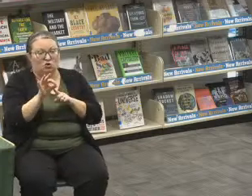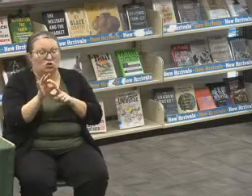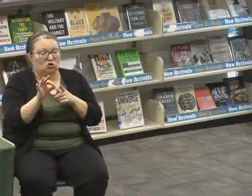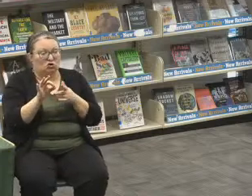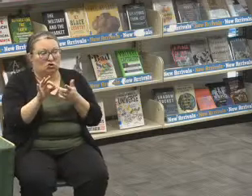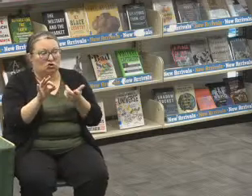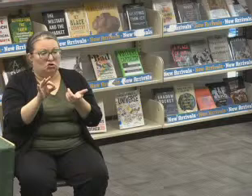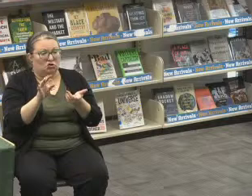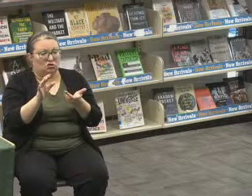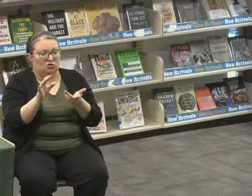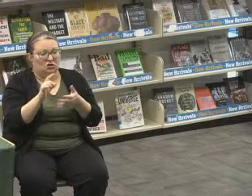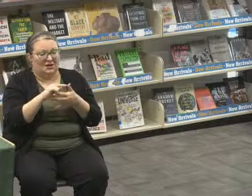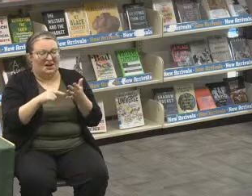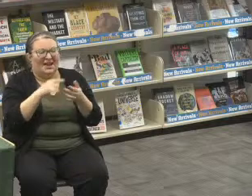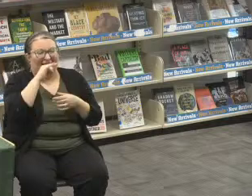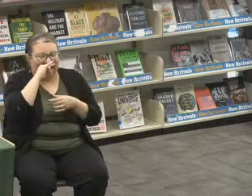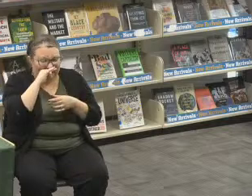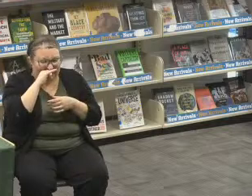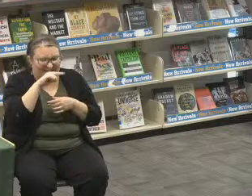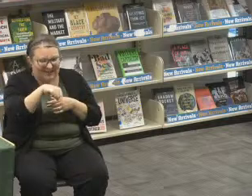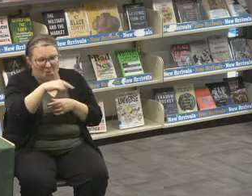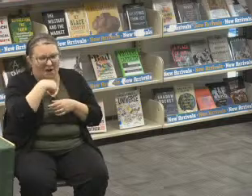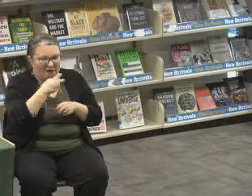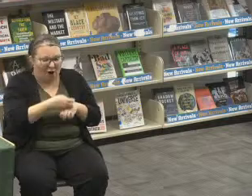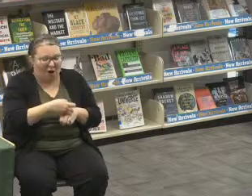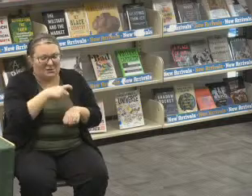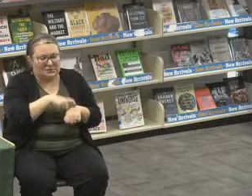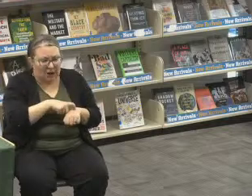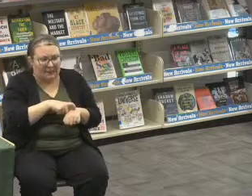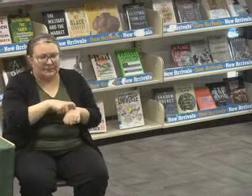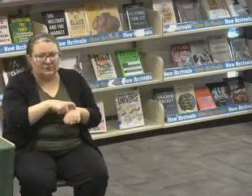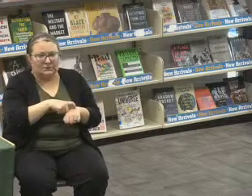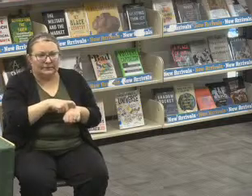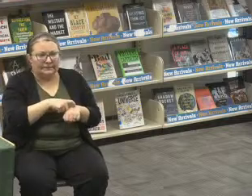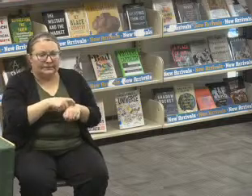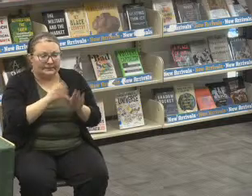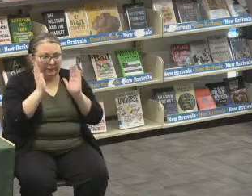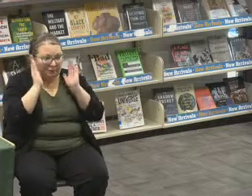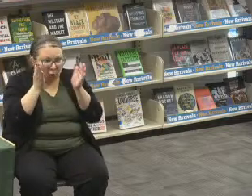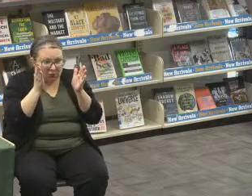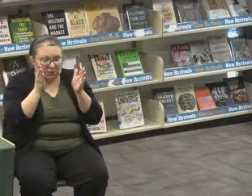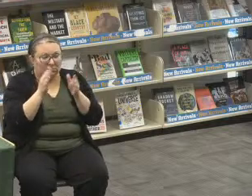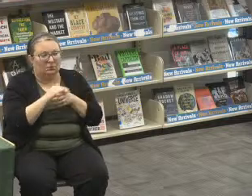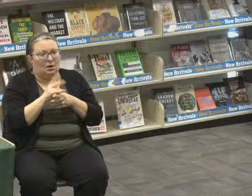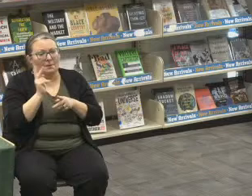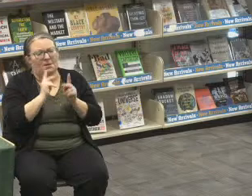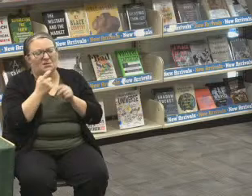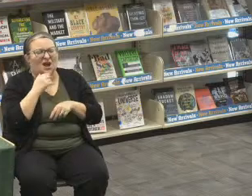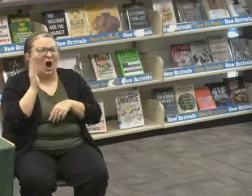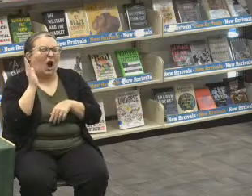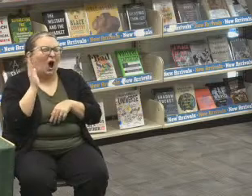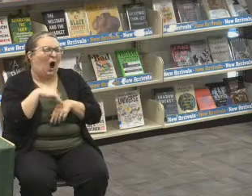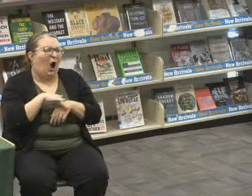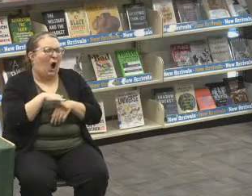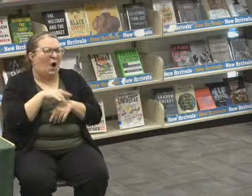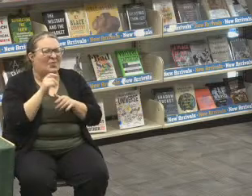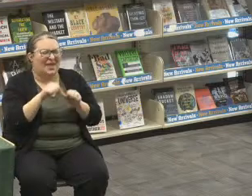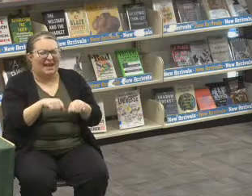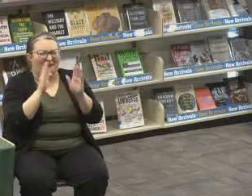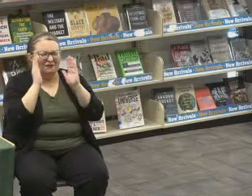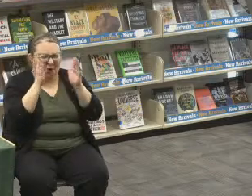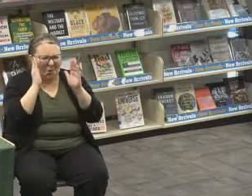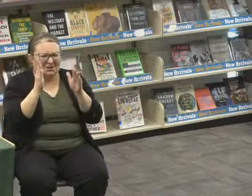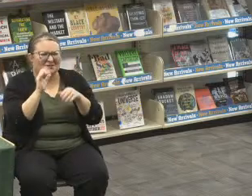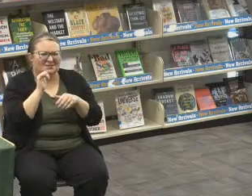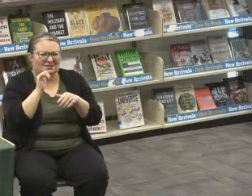that kids would have difficult times staying on focus. But people would say, no, they can stay on focus,